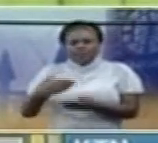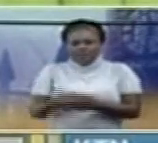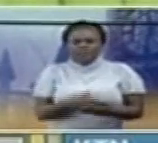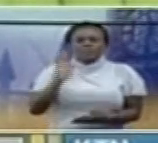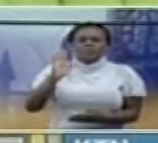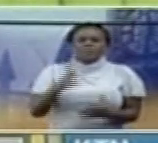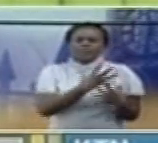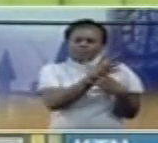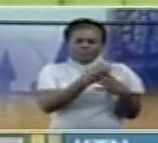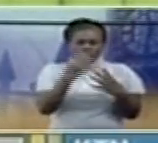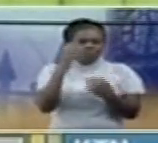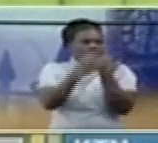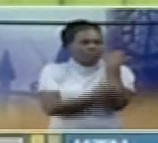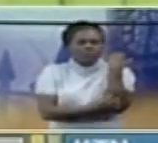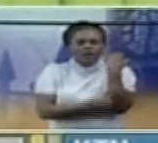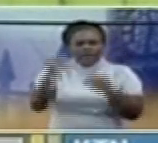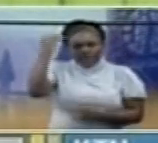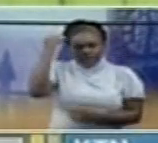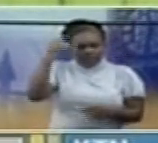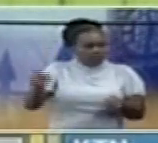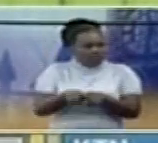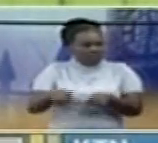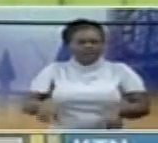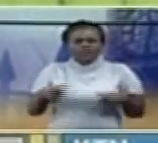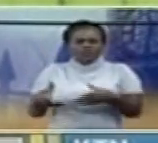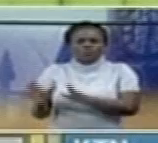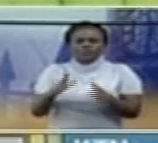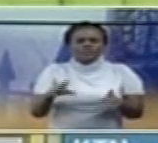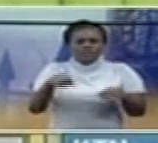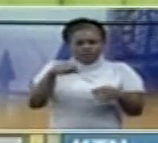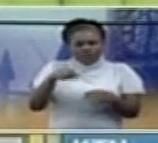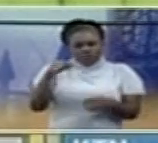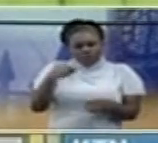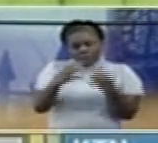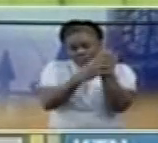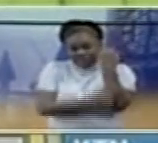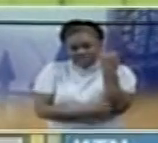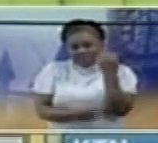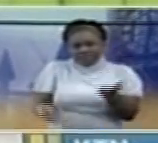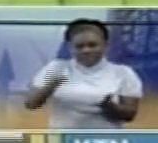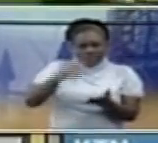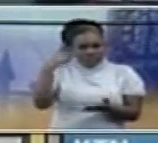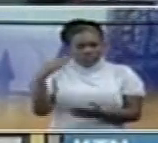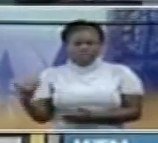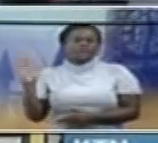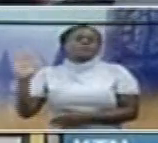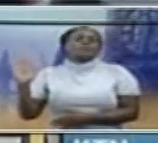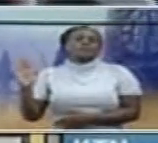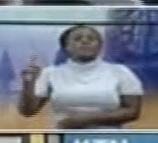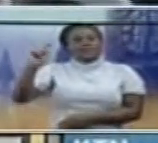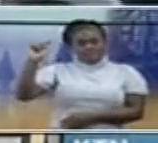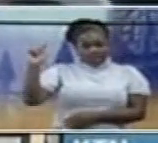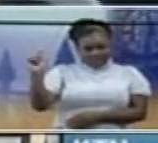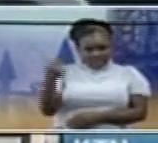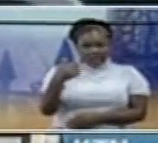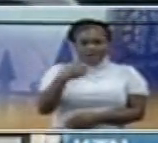Diminished educational and life opportunities for the surviving children, and a deepening cycle of poverty for our children. Kenya has